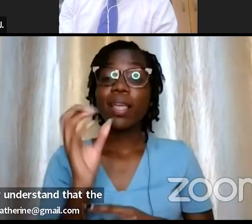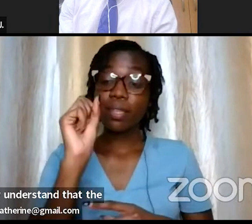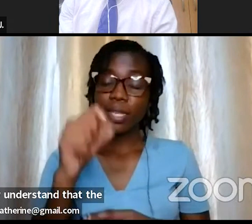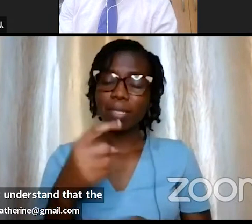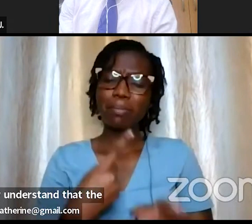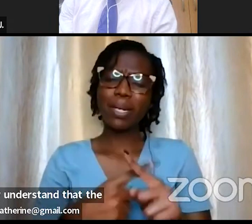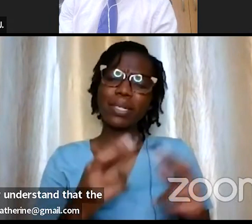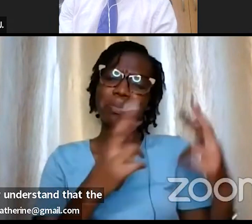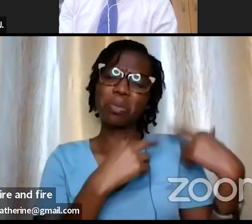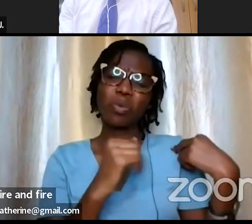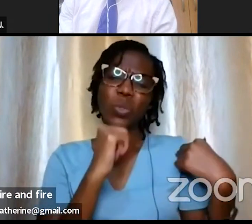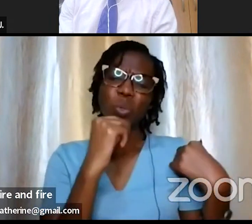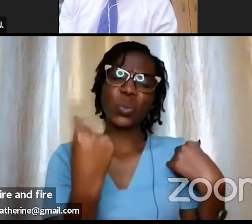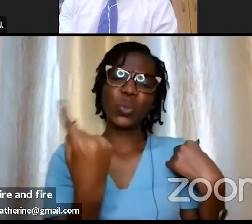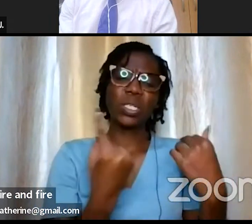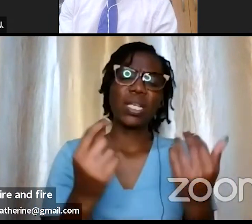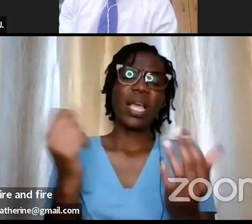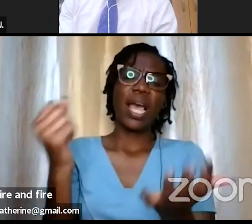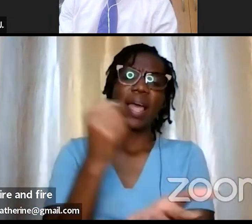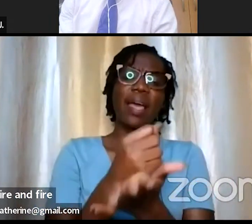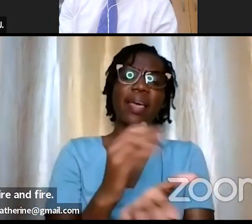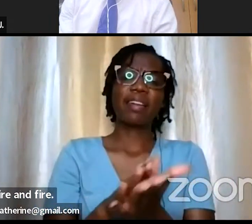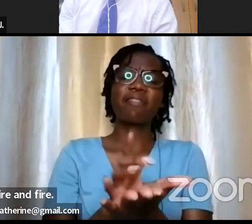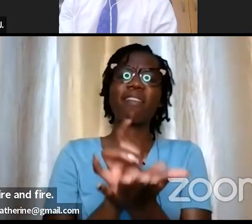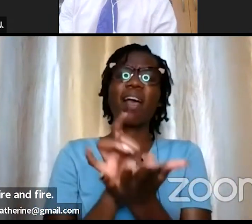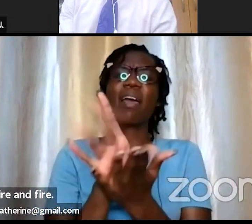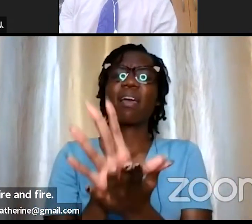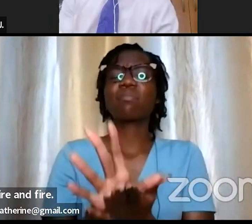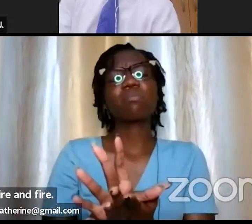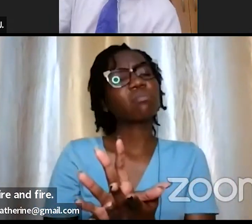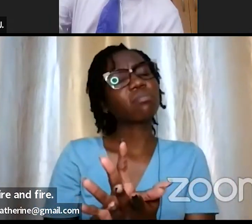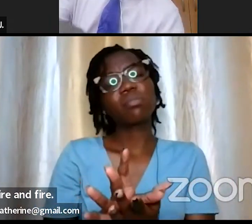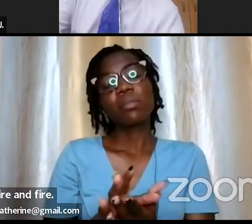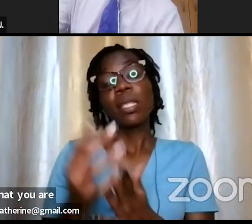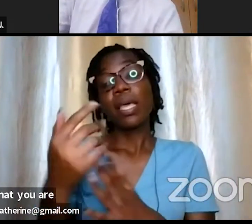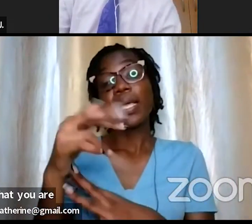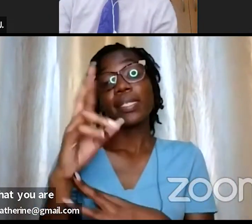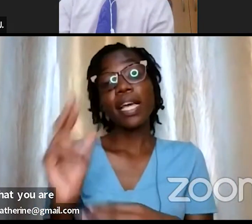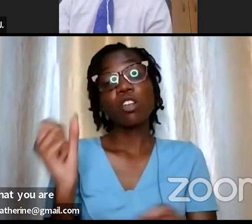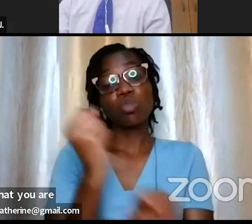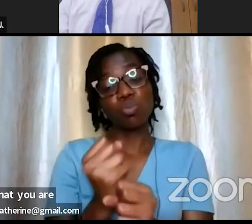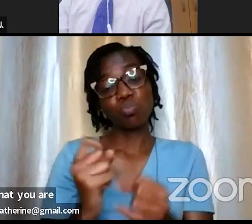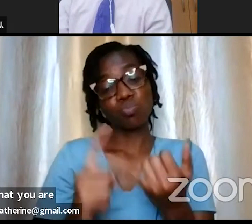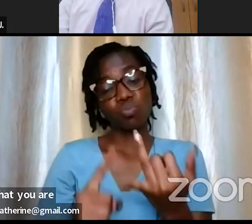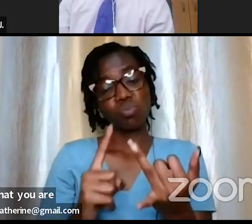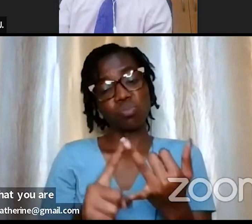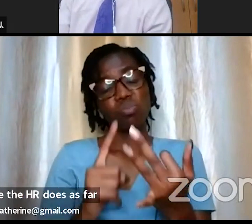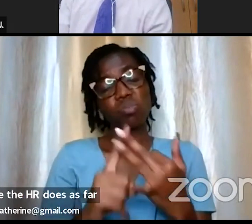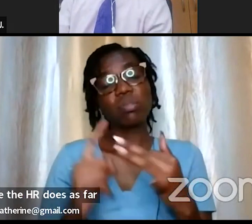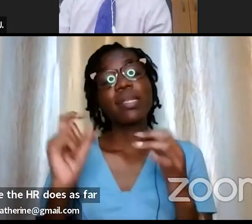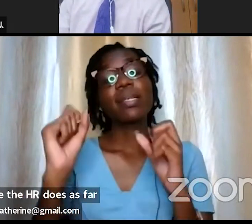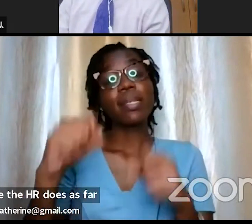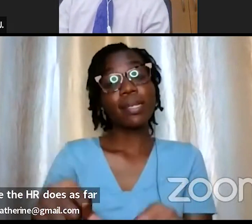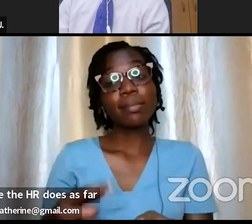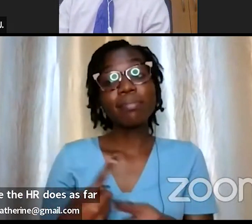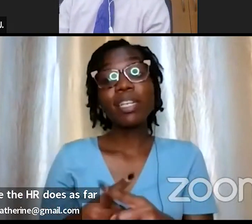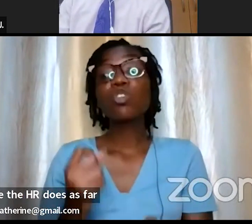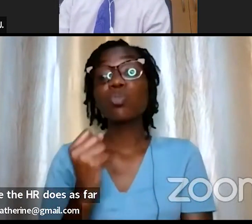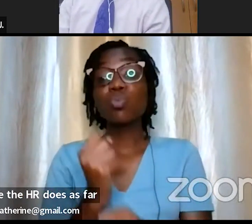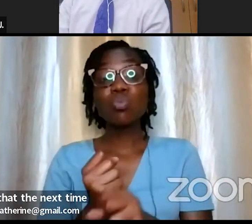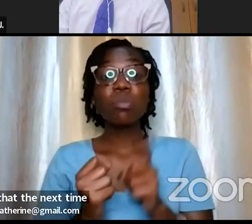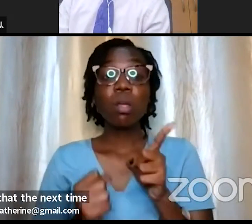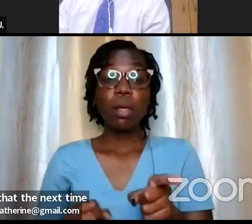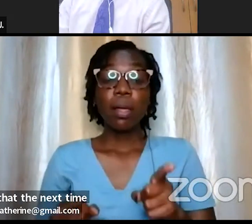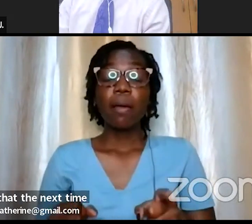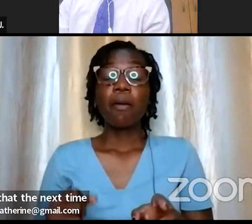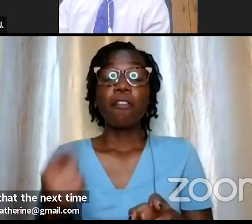fire. This and this and this is what the HR does as far as this business is concerned, so that the next time the